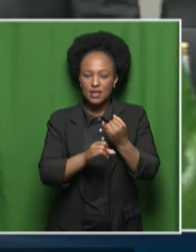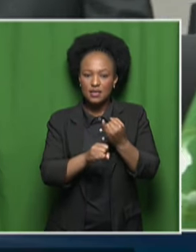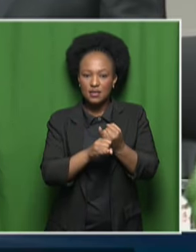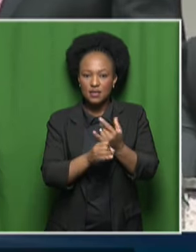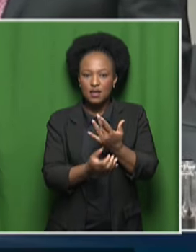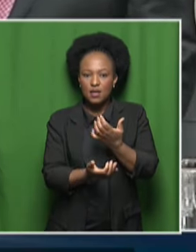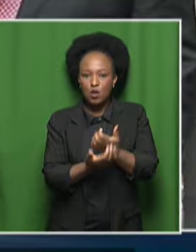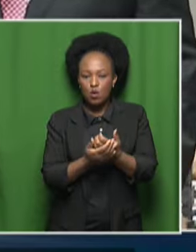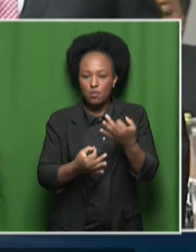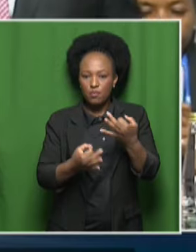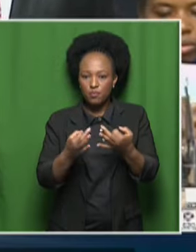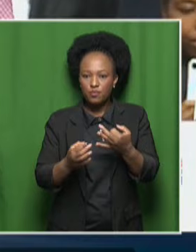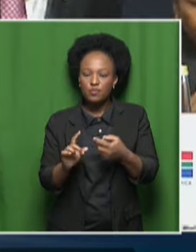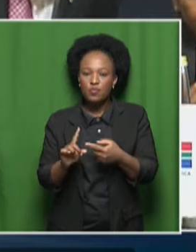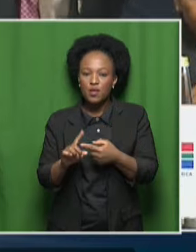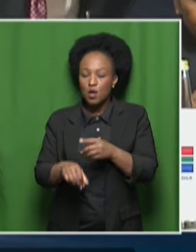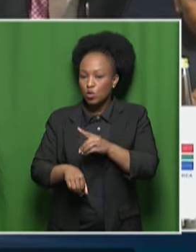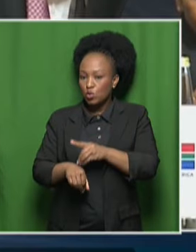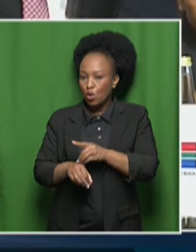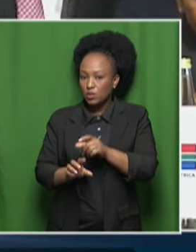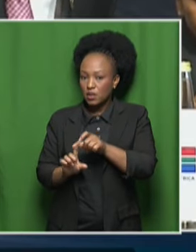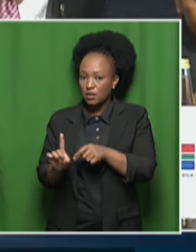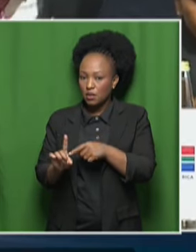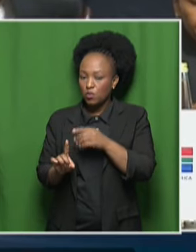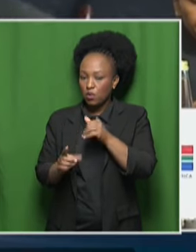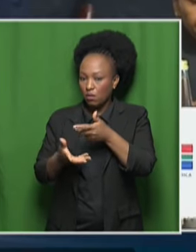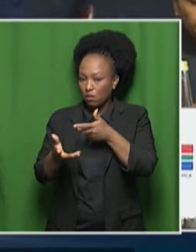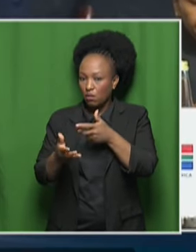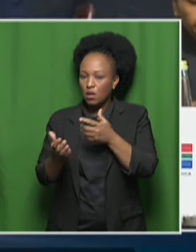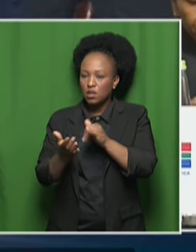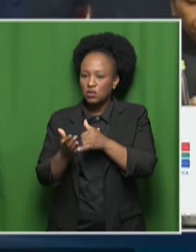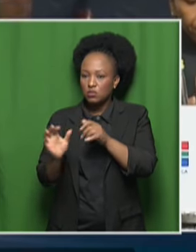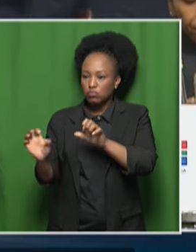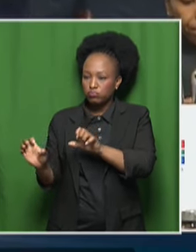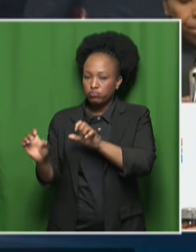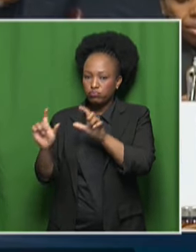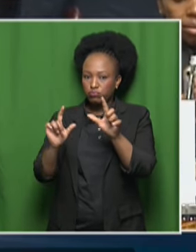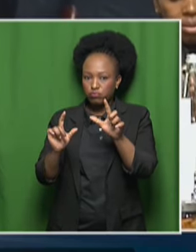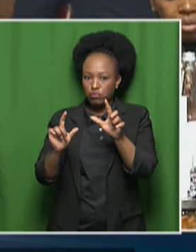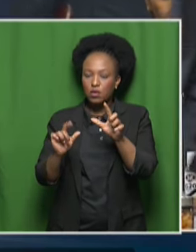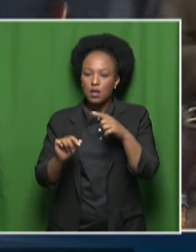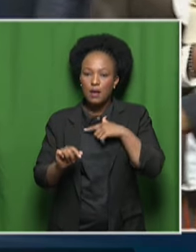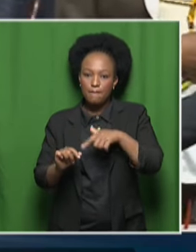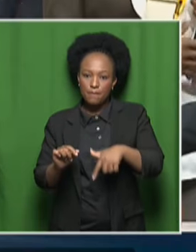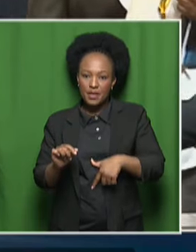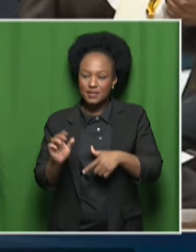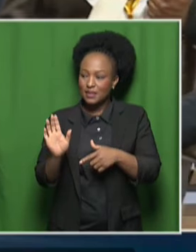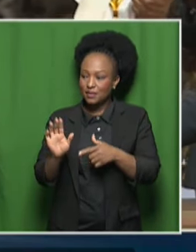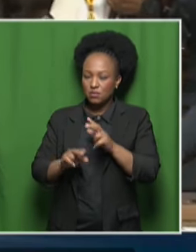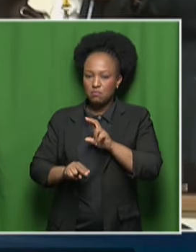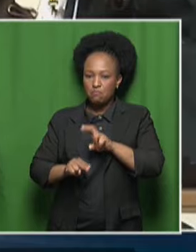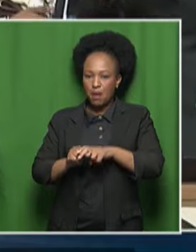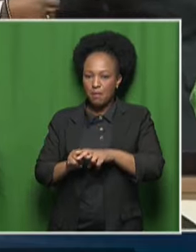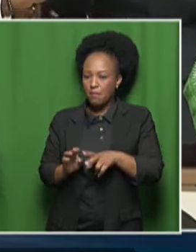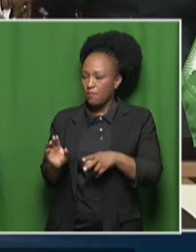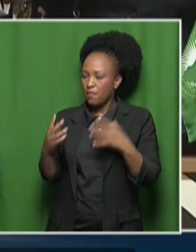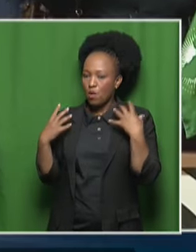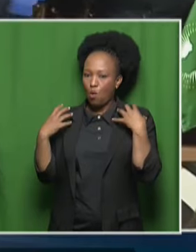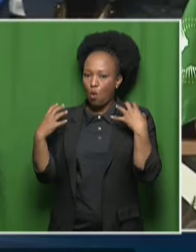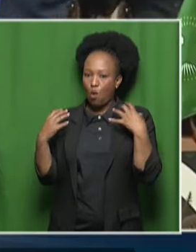Economic Justice. Dr. Ntwanti, we will talk to you in just a moment. We're just showing our viewers the president taking his seat inside Hall